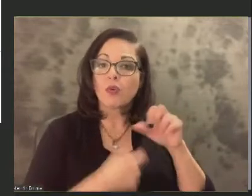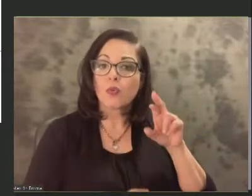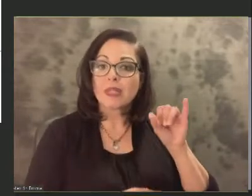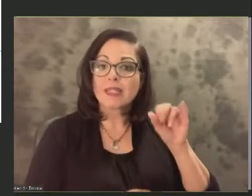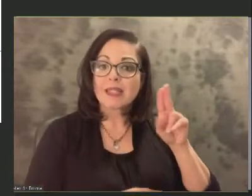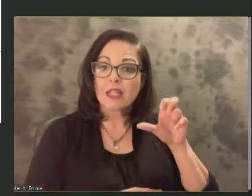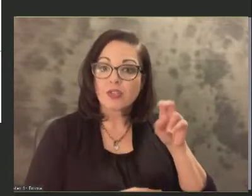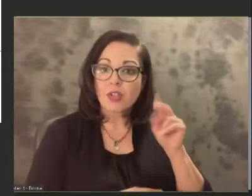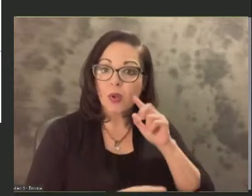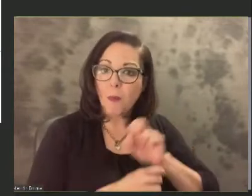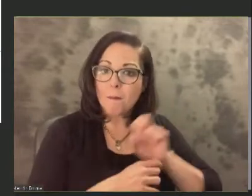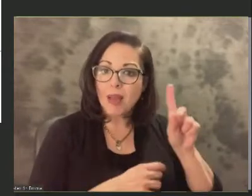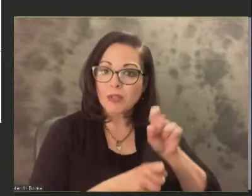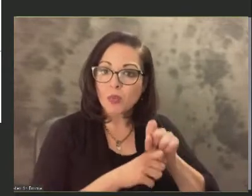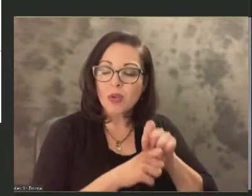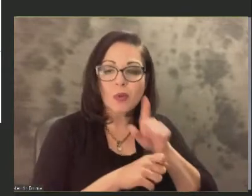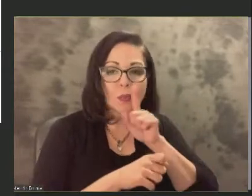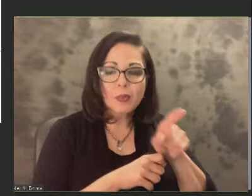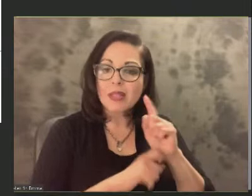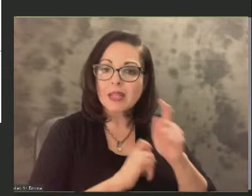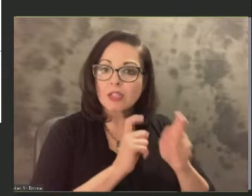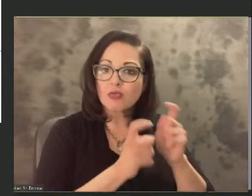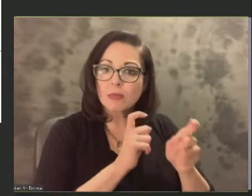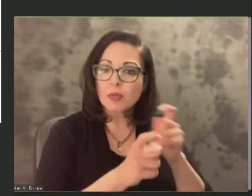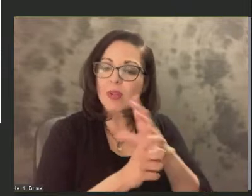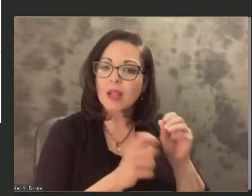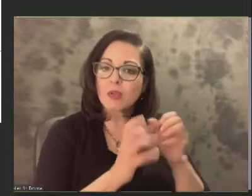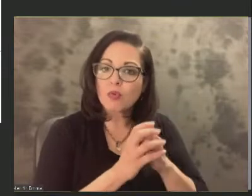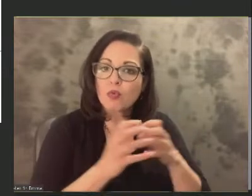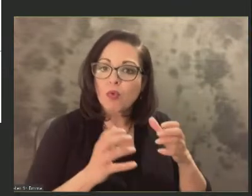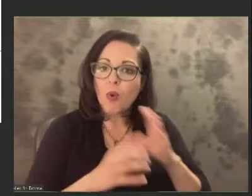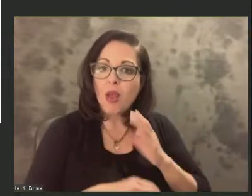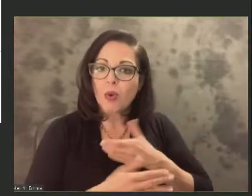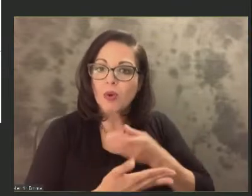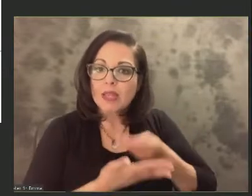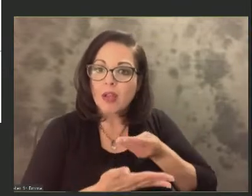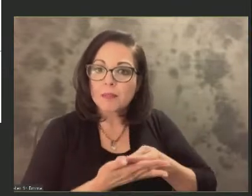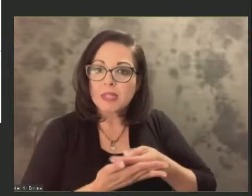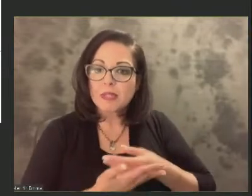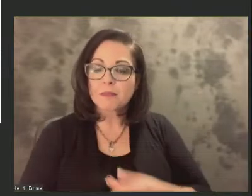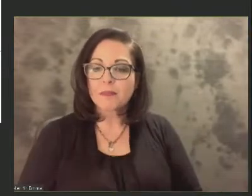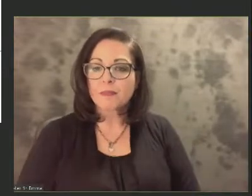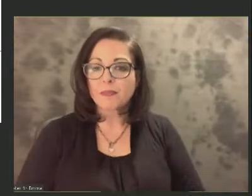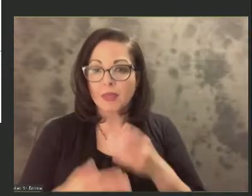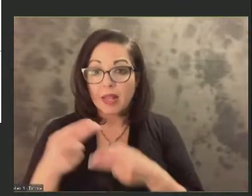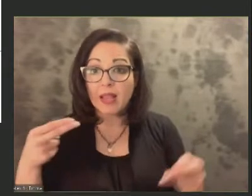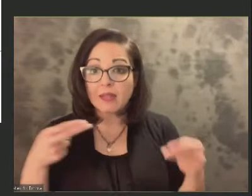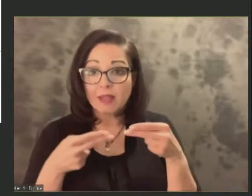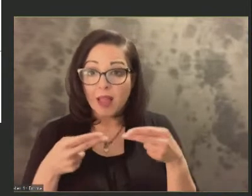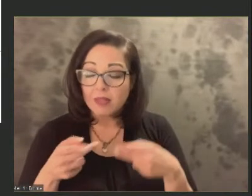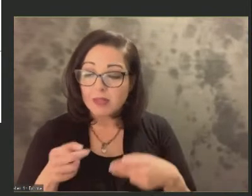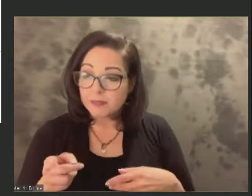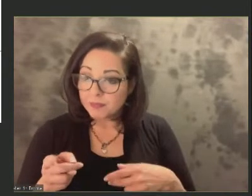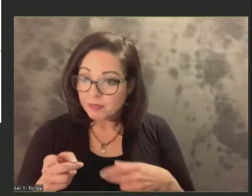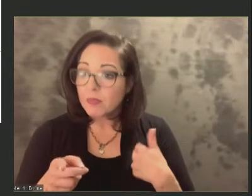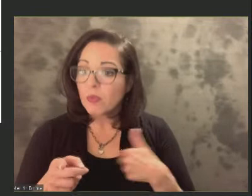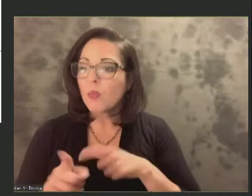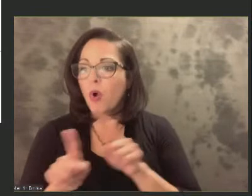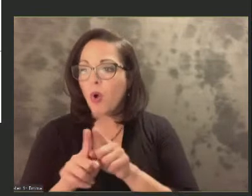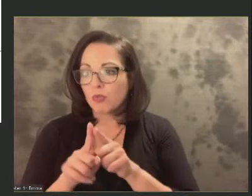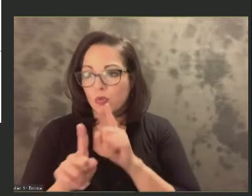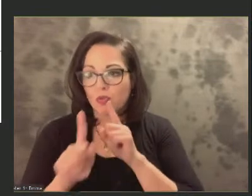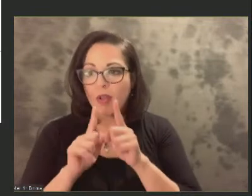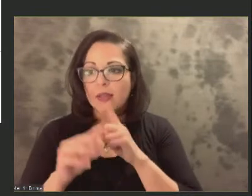really contribute and grow our economy. Next slide. We're also talking